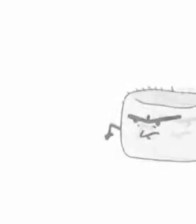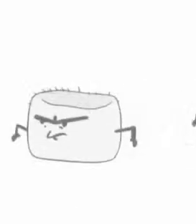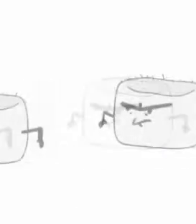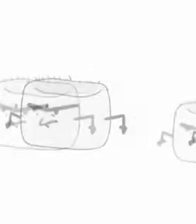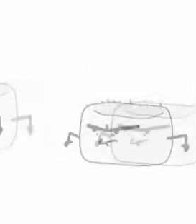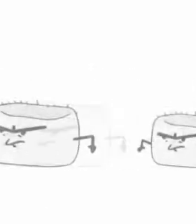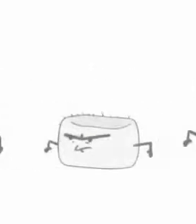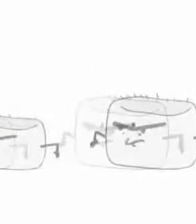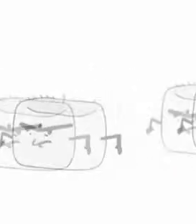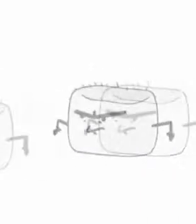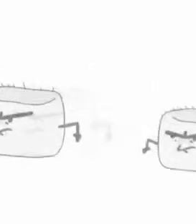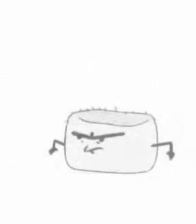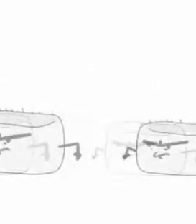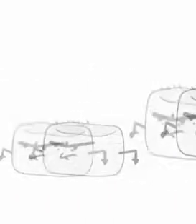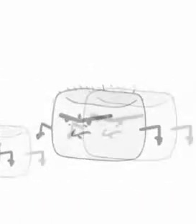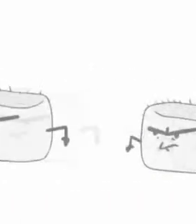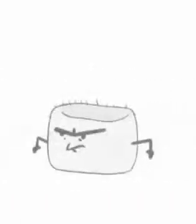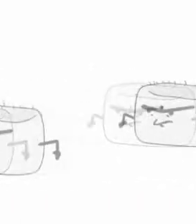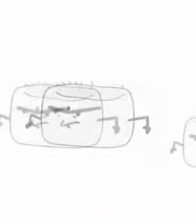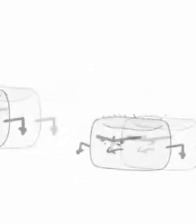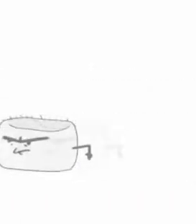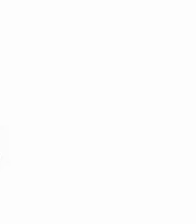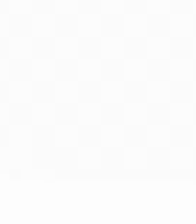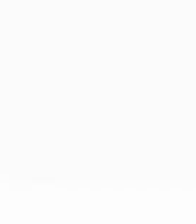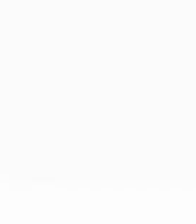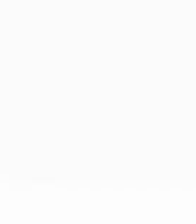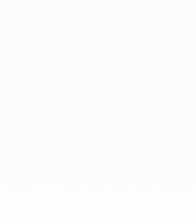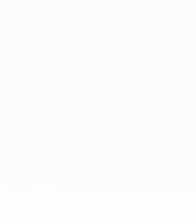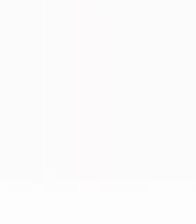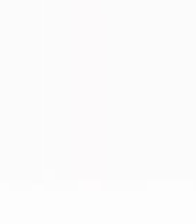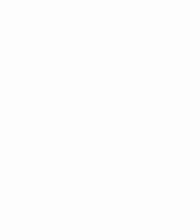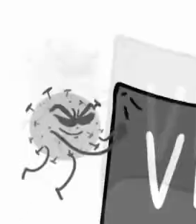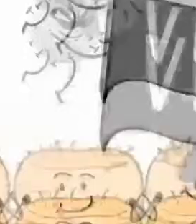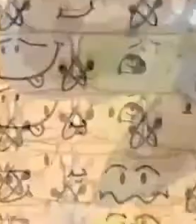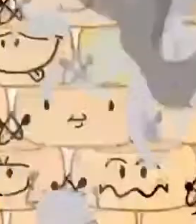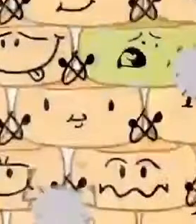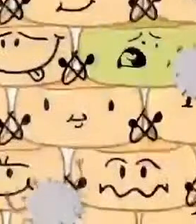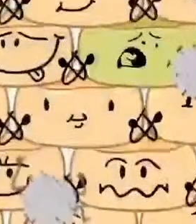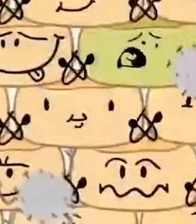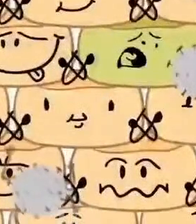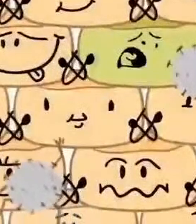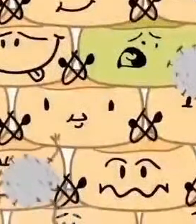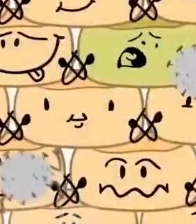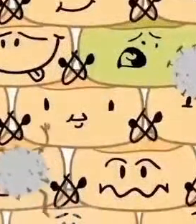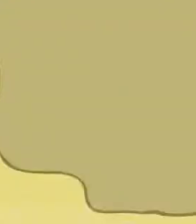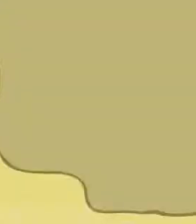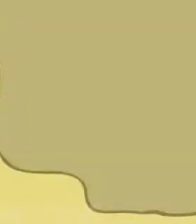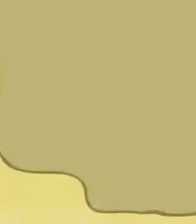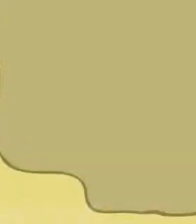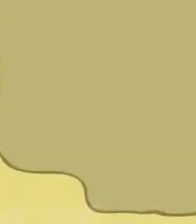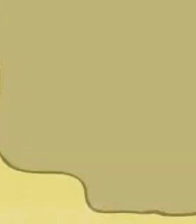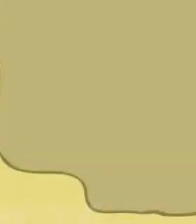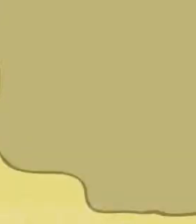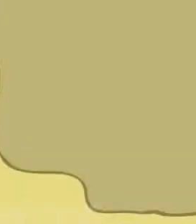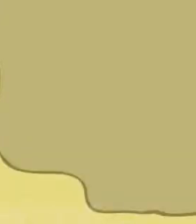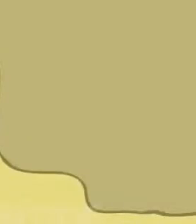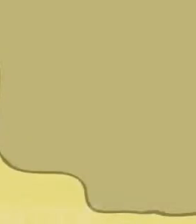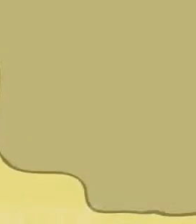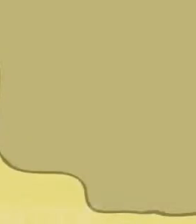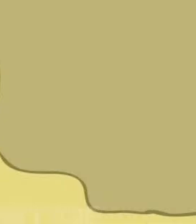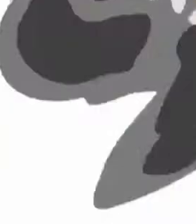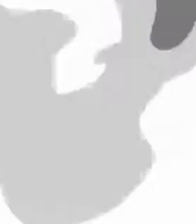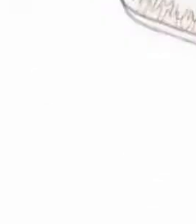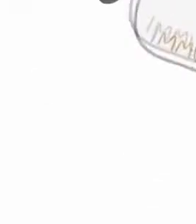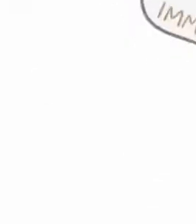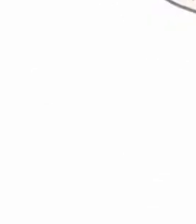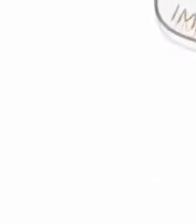kicks into gear and they're ready to fight. They come in and start blowing stuff up, trying to kill the infected cells because they're the ones making all the viruses.